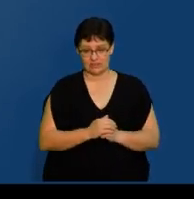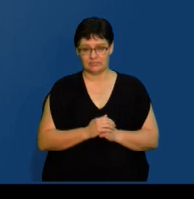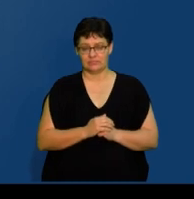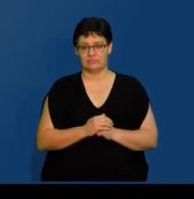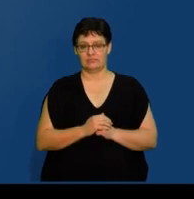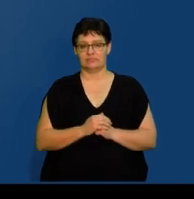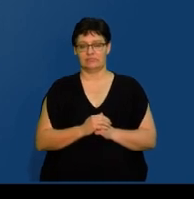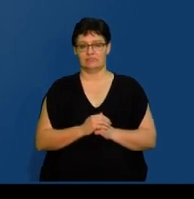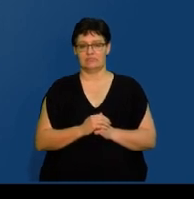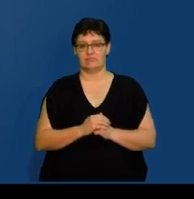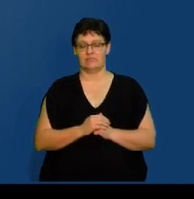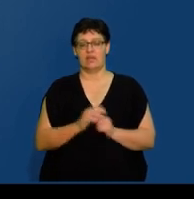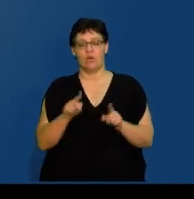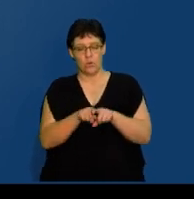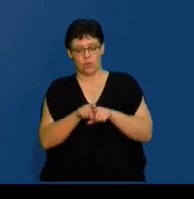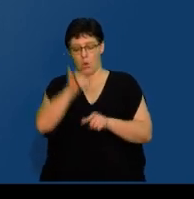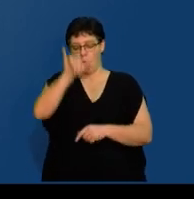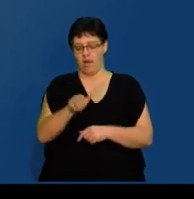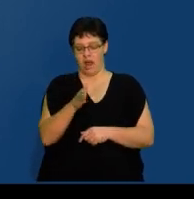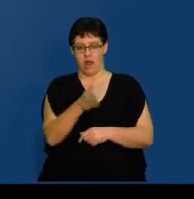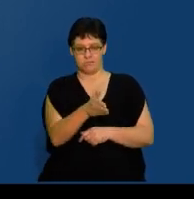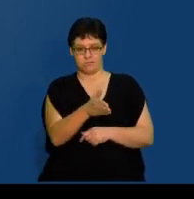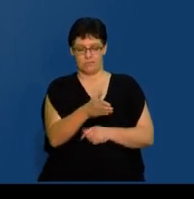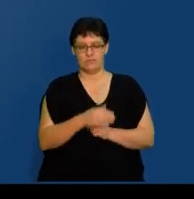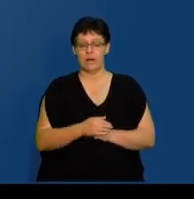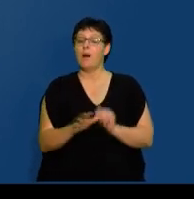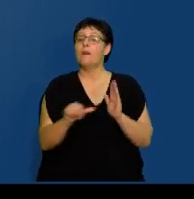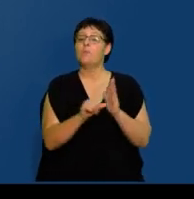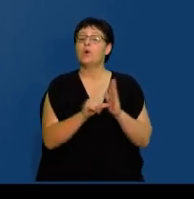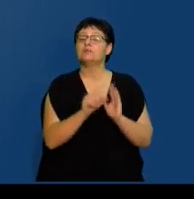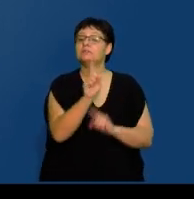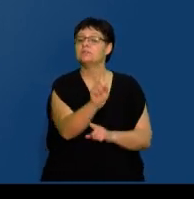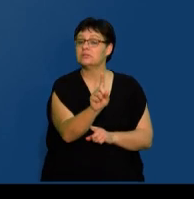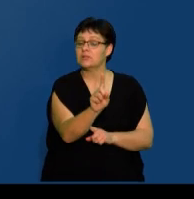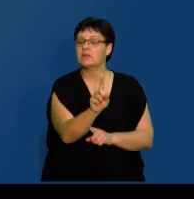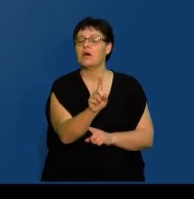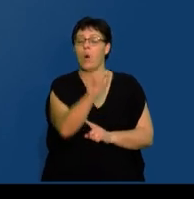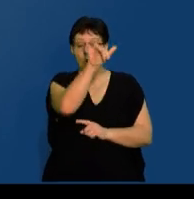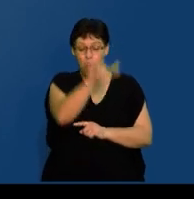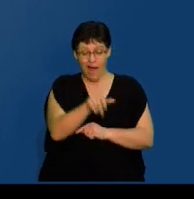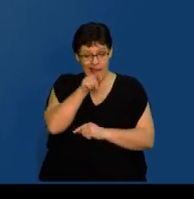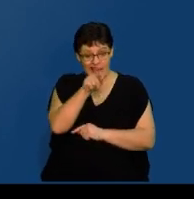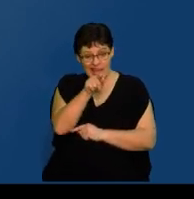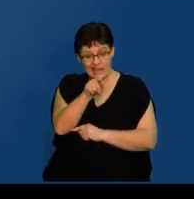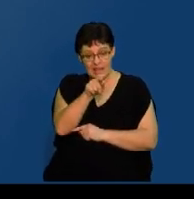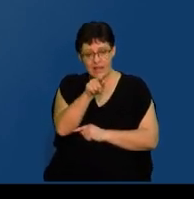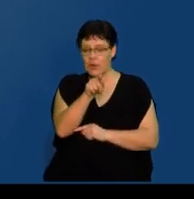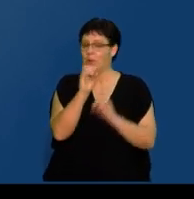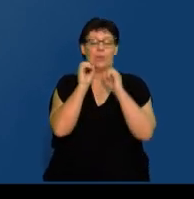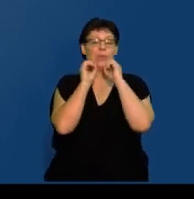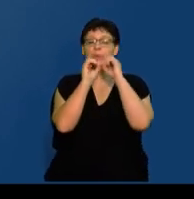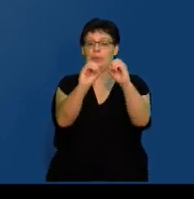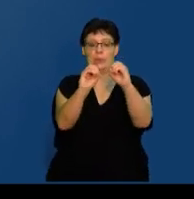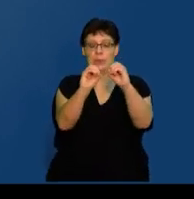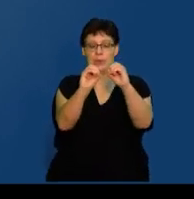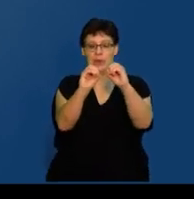allele and the Y. And what's very important to note is that on the Y, there is no